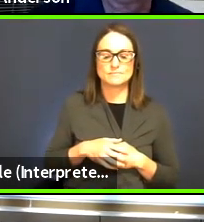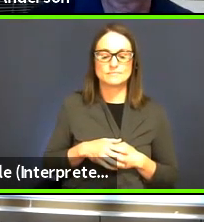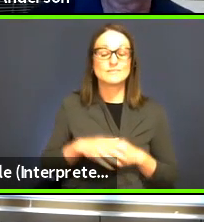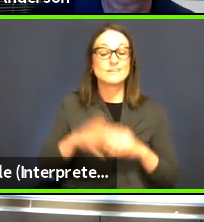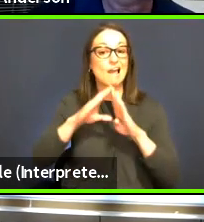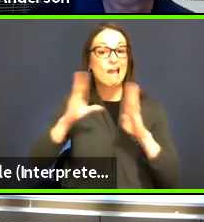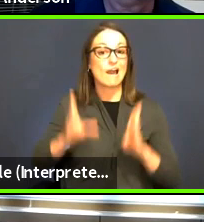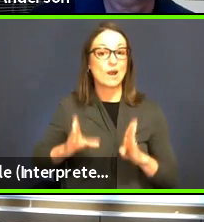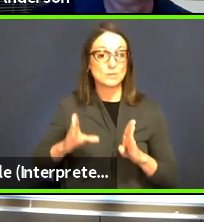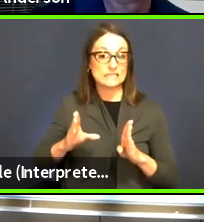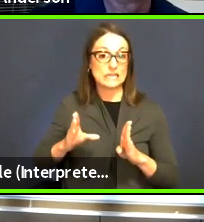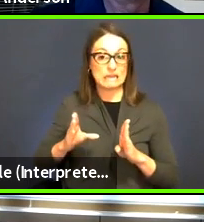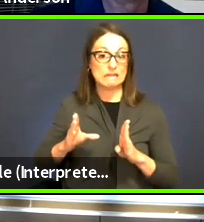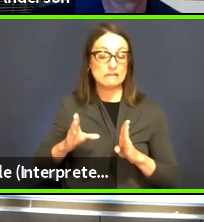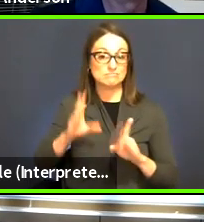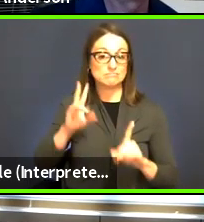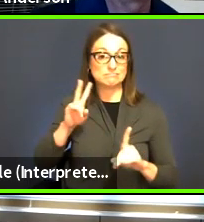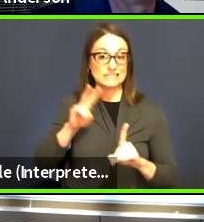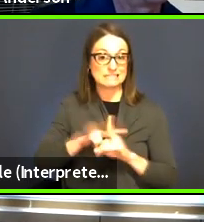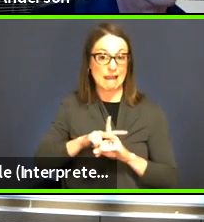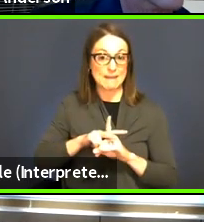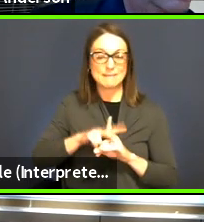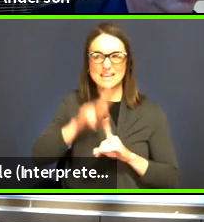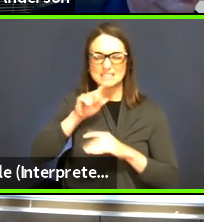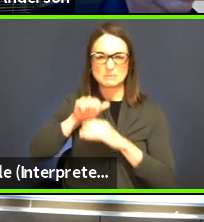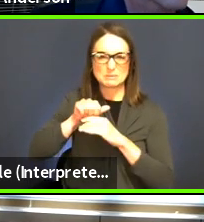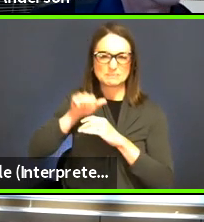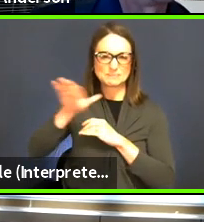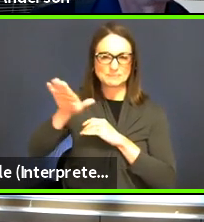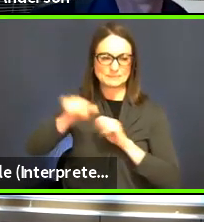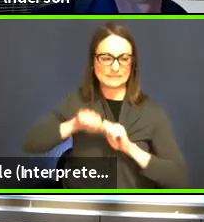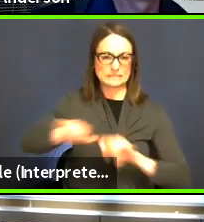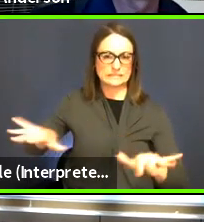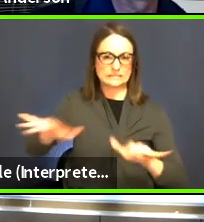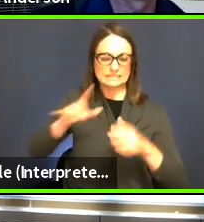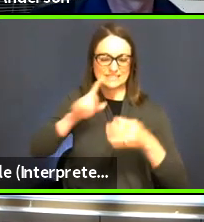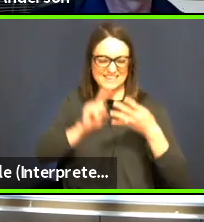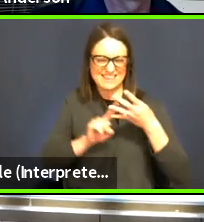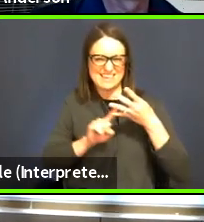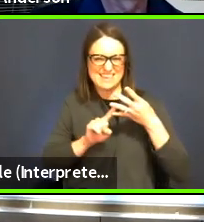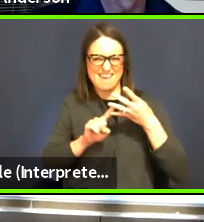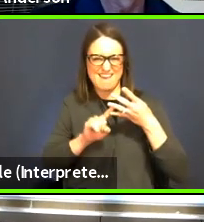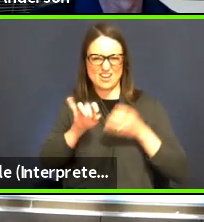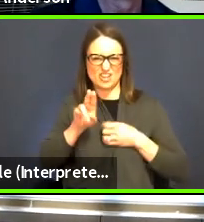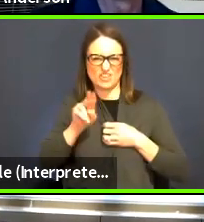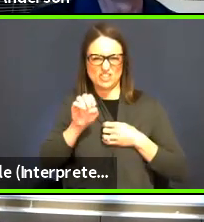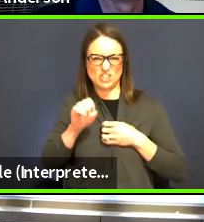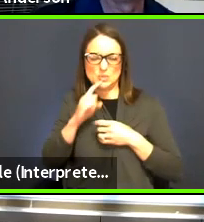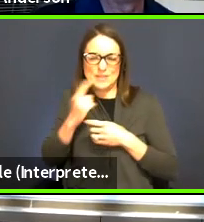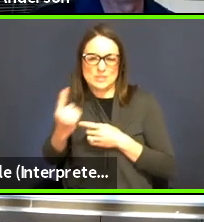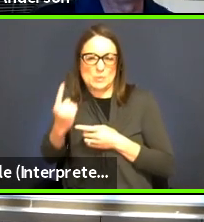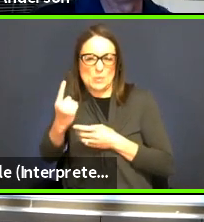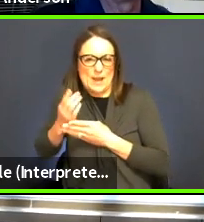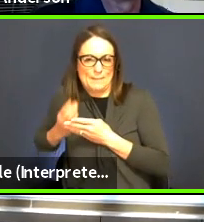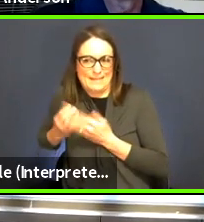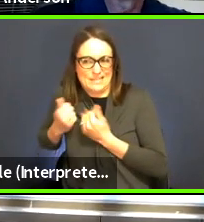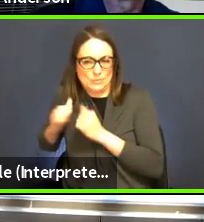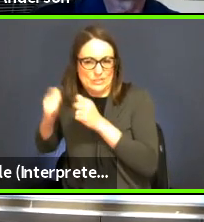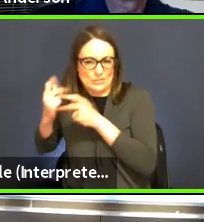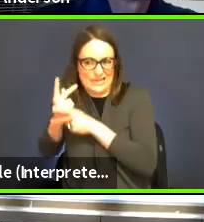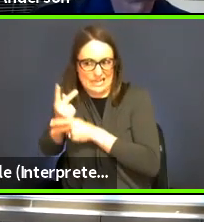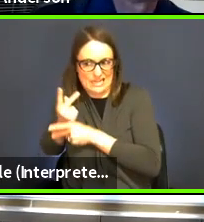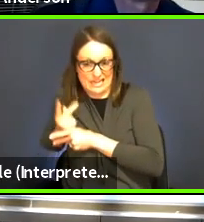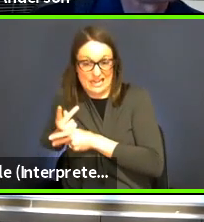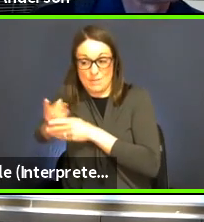Housing assignments will be going out at the end of June, as soon as we've got one little piece that we're trying to navigate. And once we get that